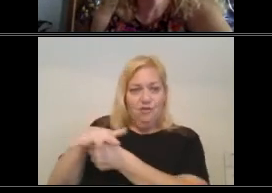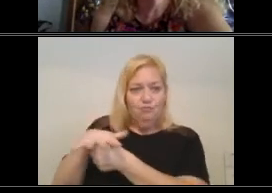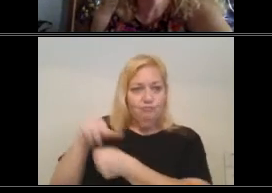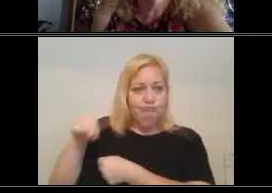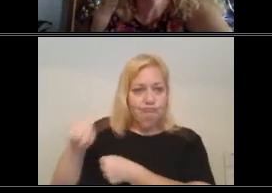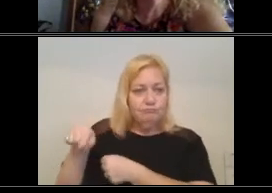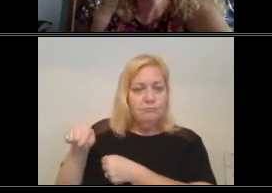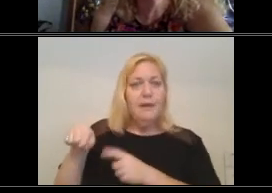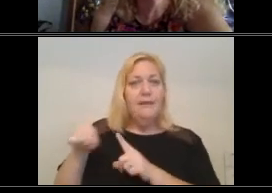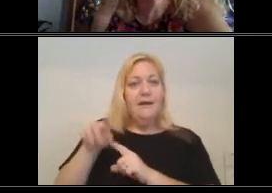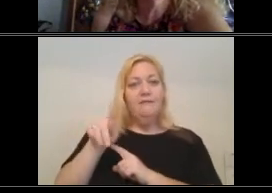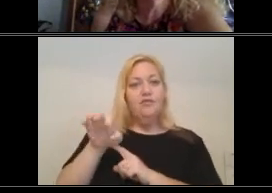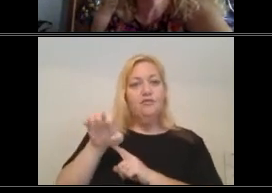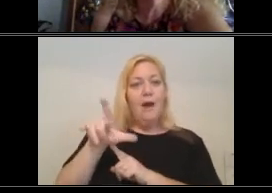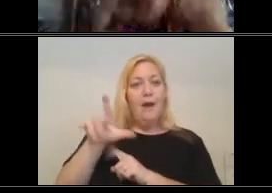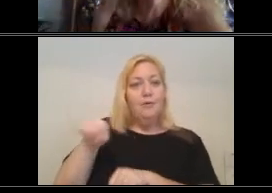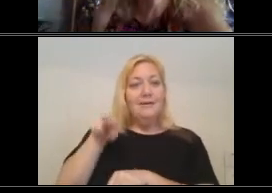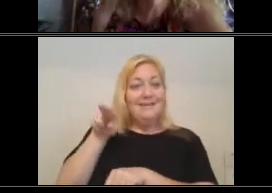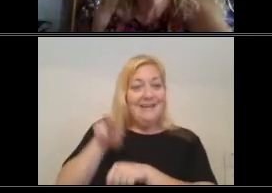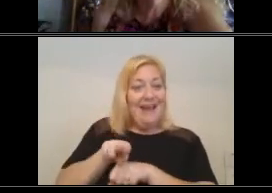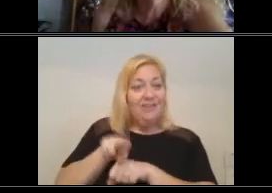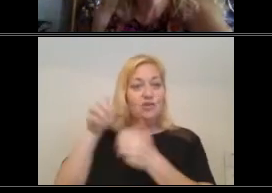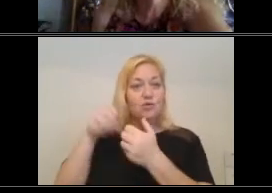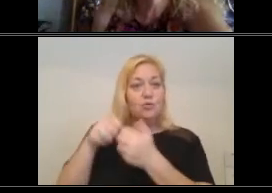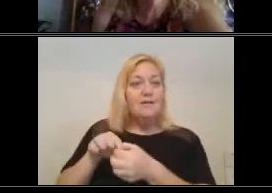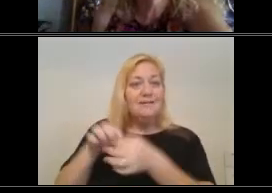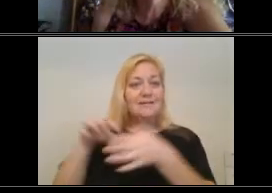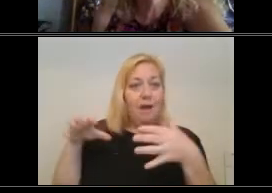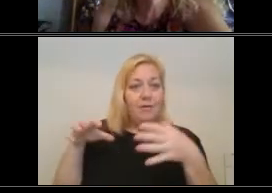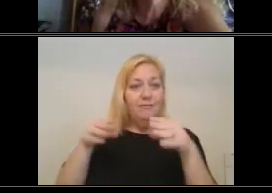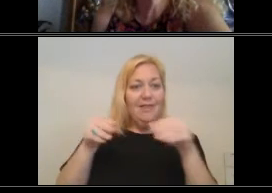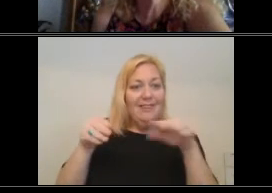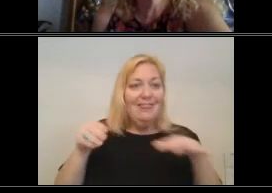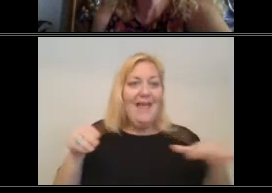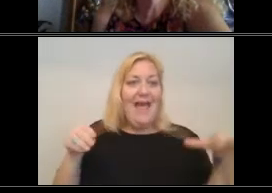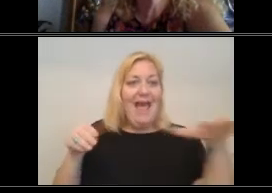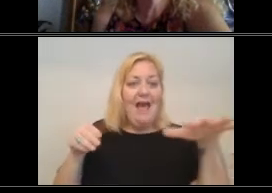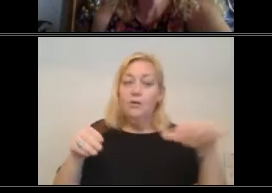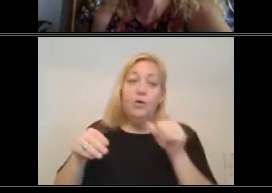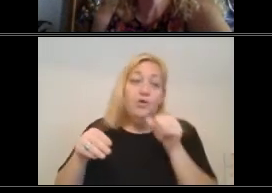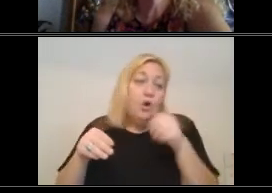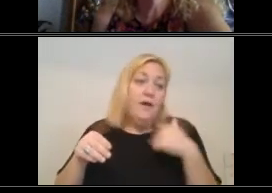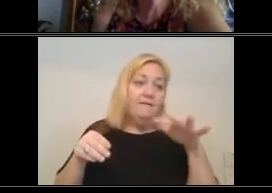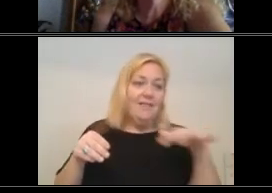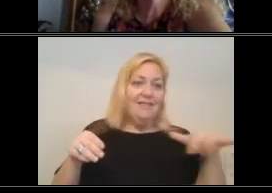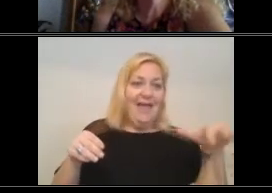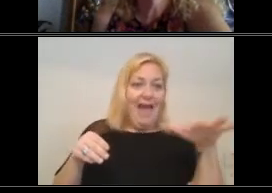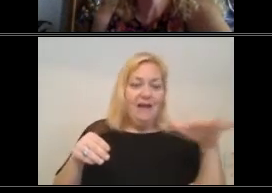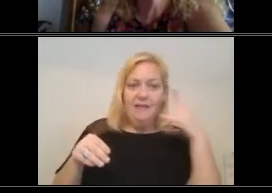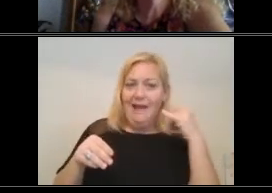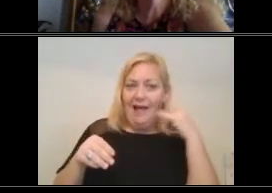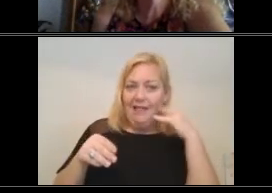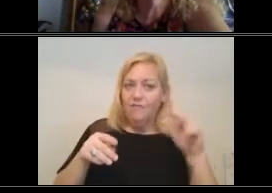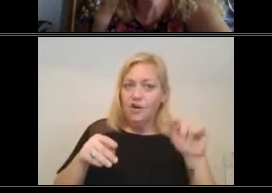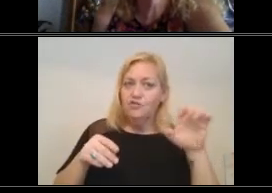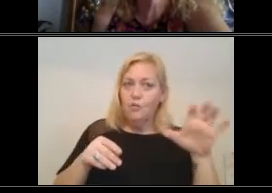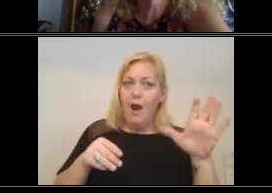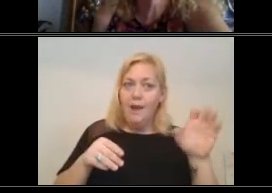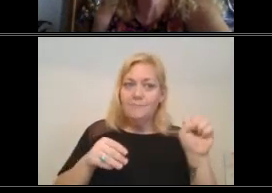have tribal nations who are sovereign and have land and or don't have land, because they're California tribes that lost their